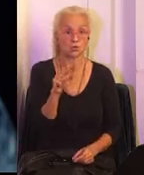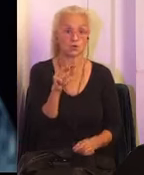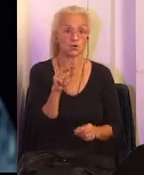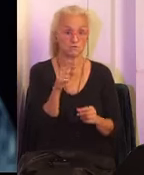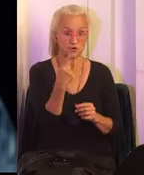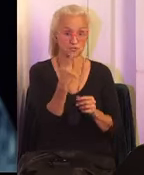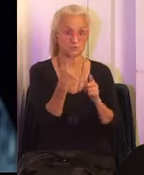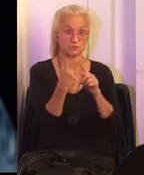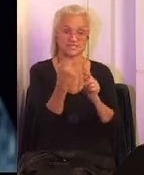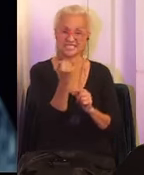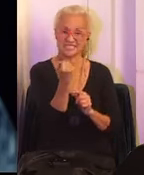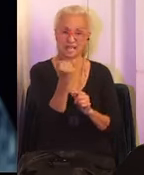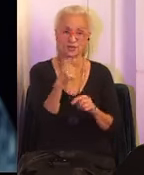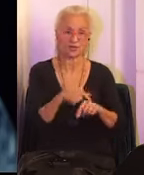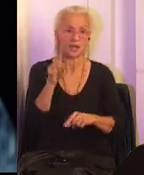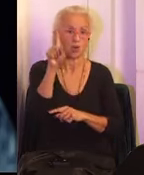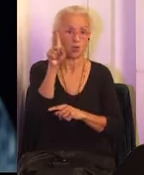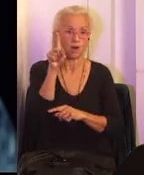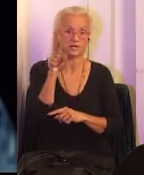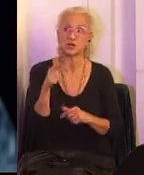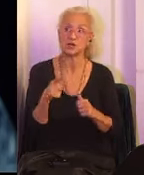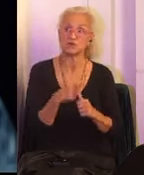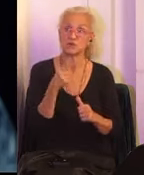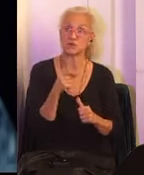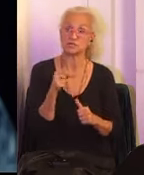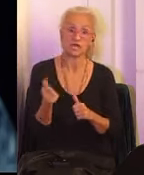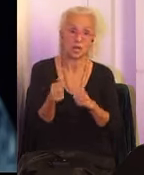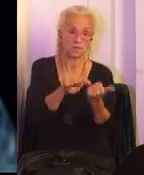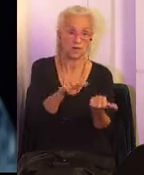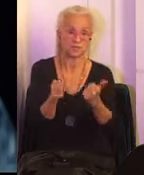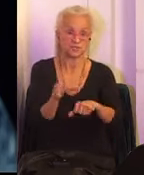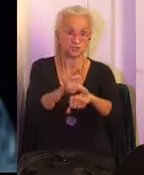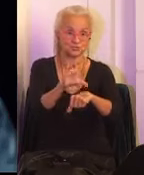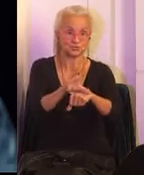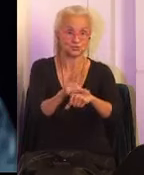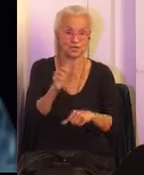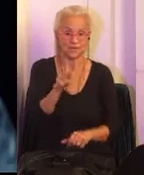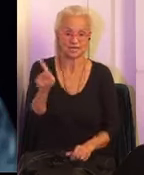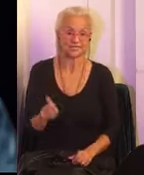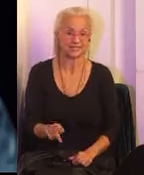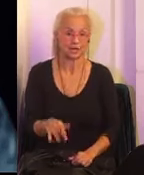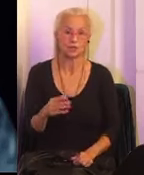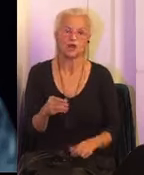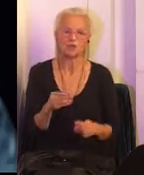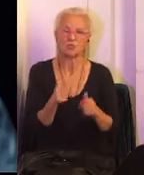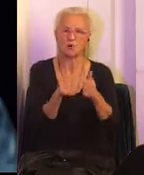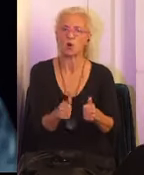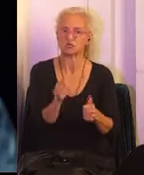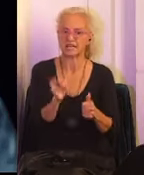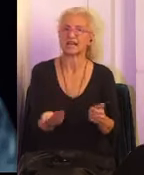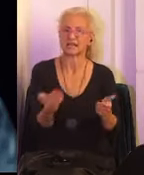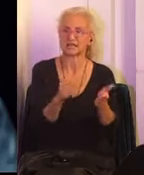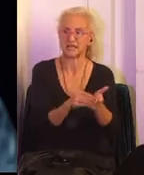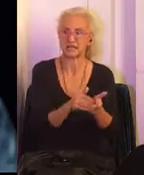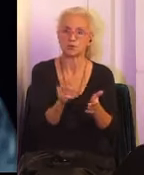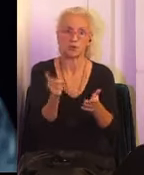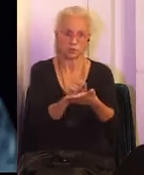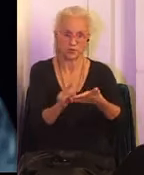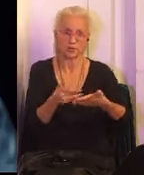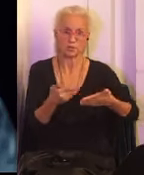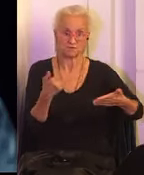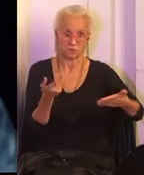Saturday at 1 o'clock at First Baptist Church in Pasadena. We'll put that information again, once again, the week